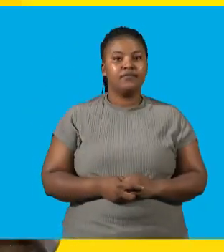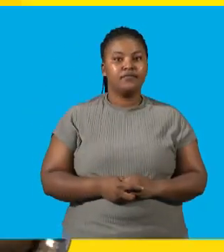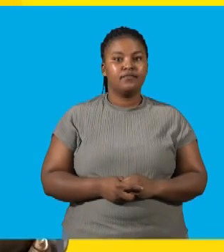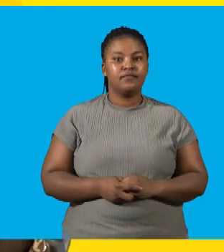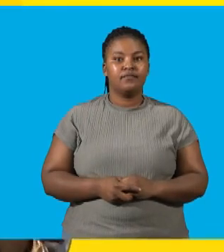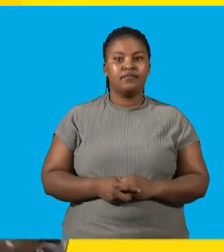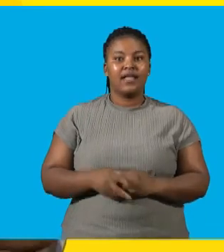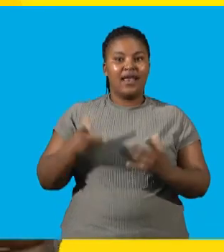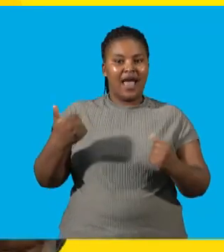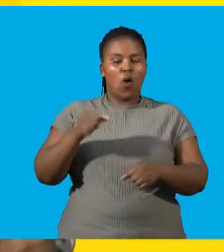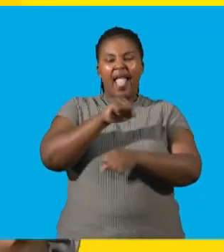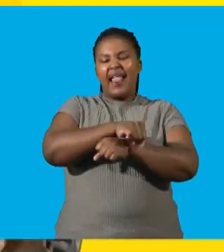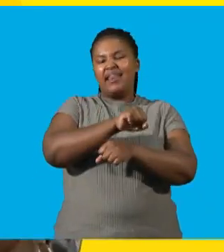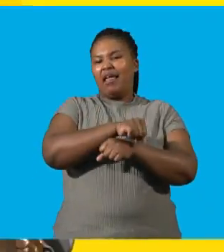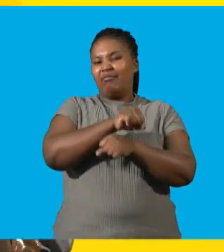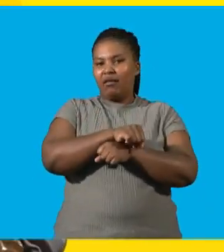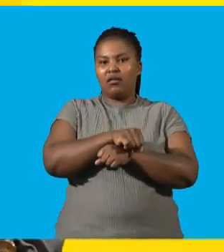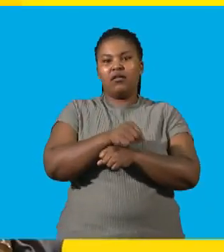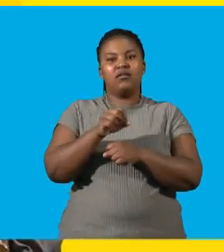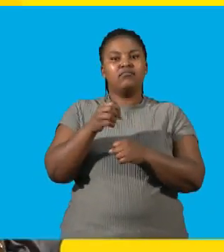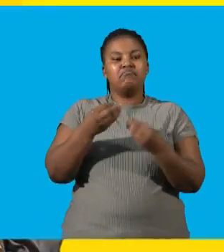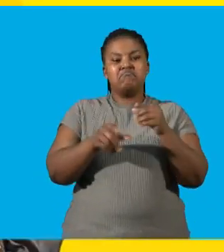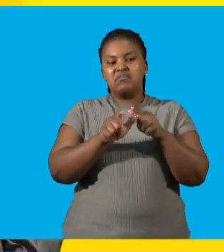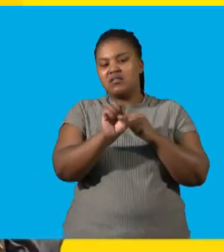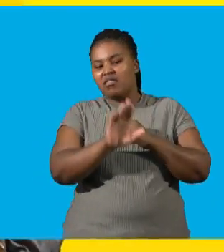thereby neglecting domestic consumption.